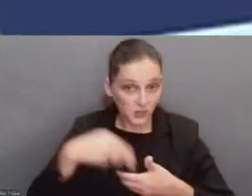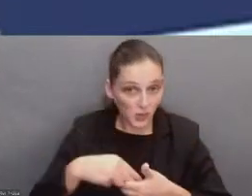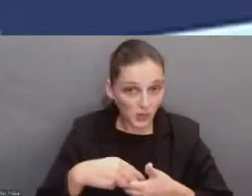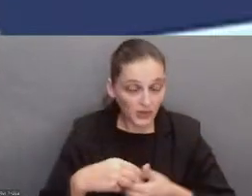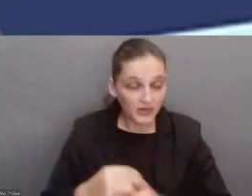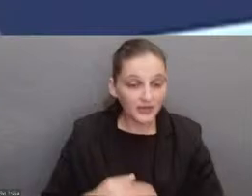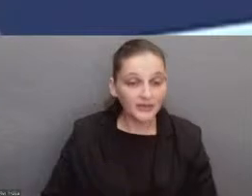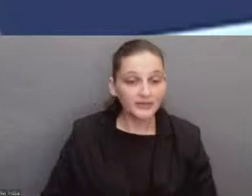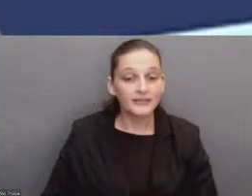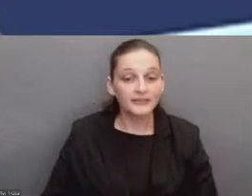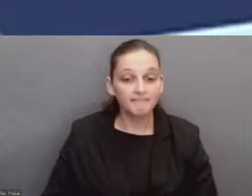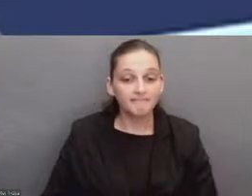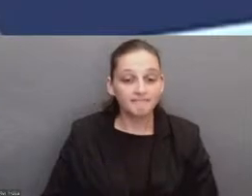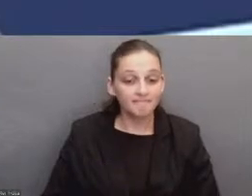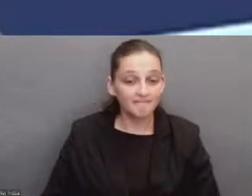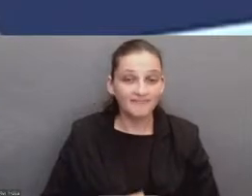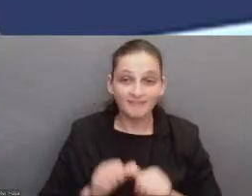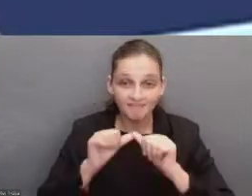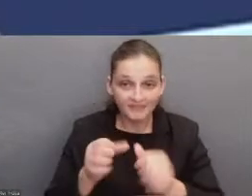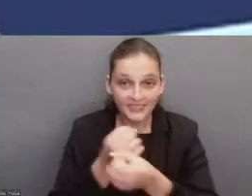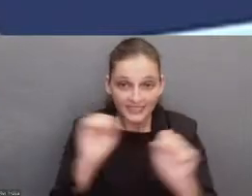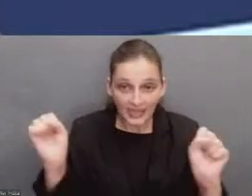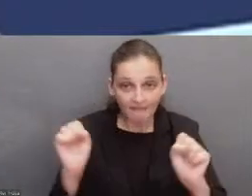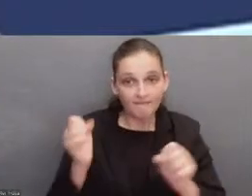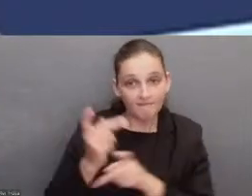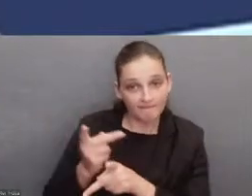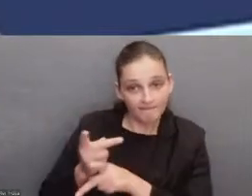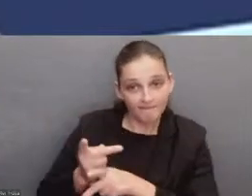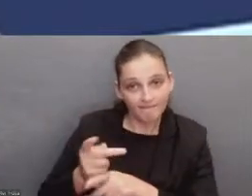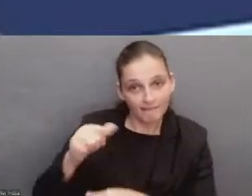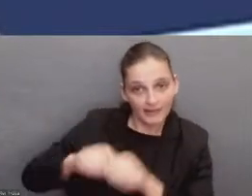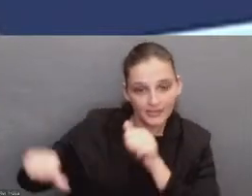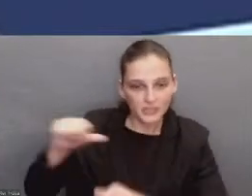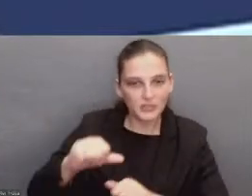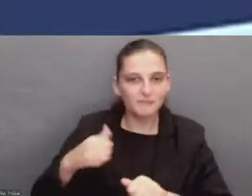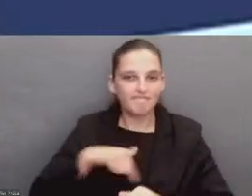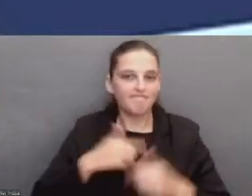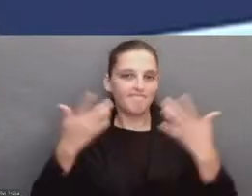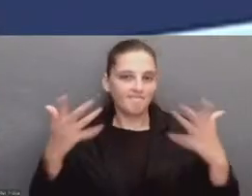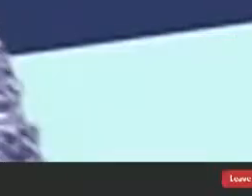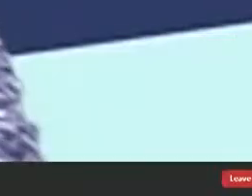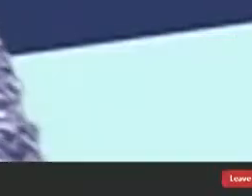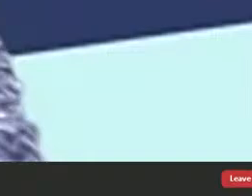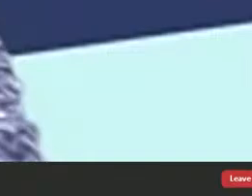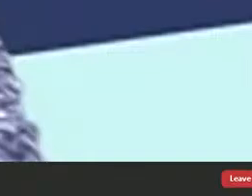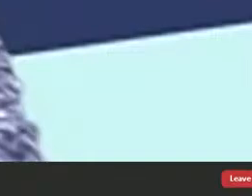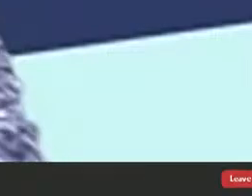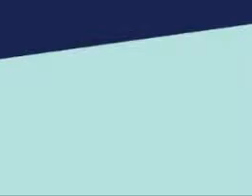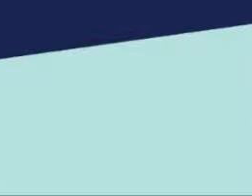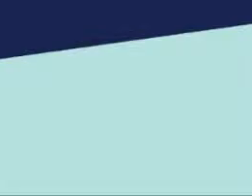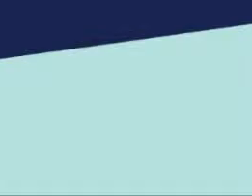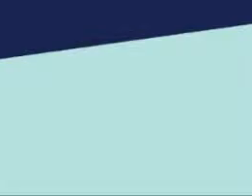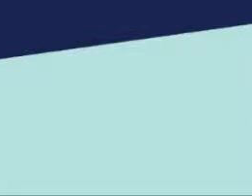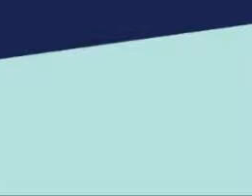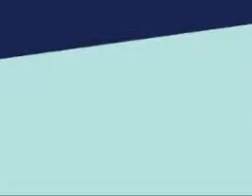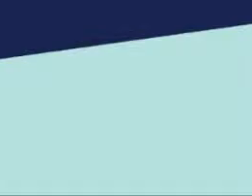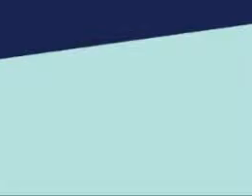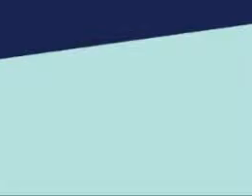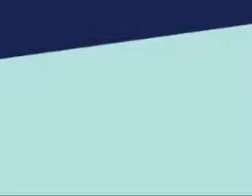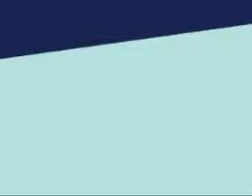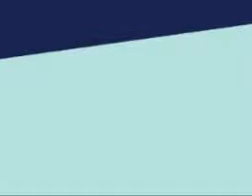Please be safe, look out for your neighbor. We are adjourned. Mm-hmm.